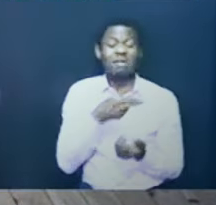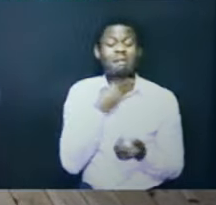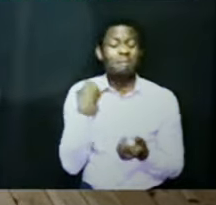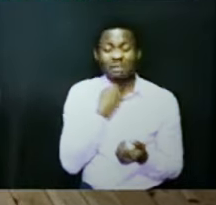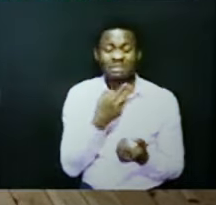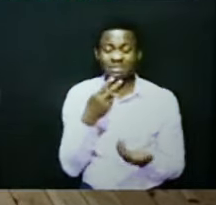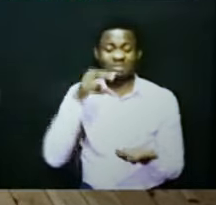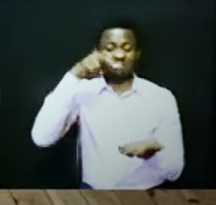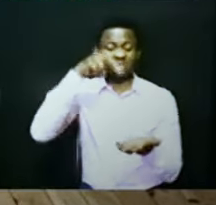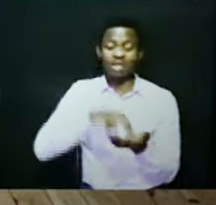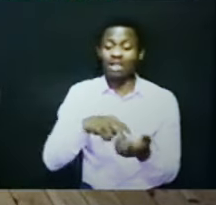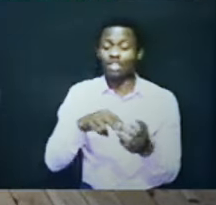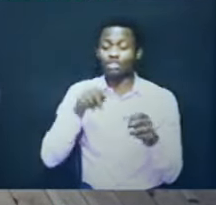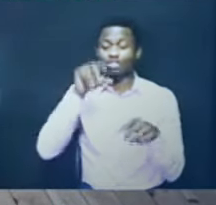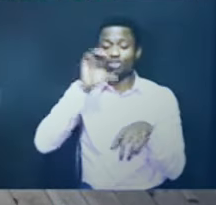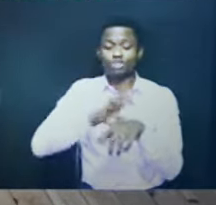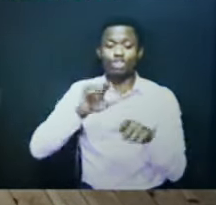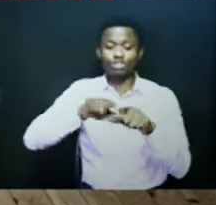praise God.